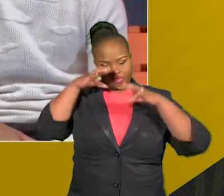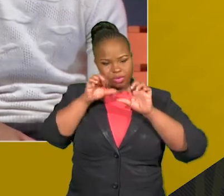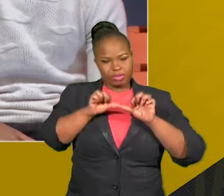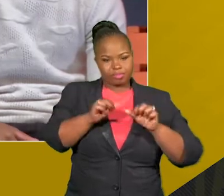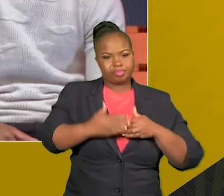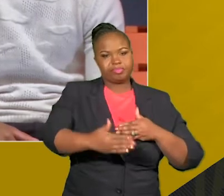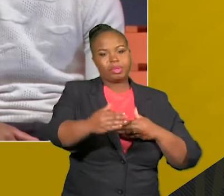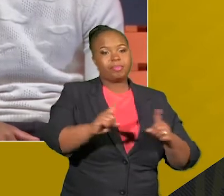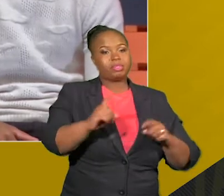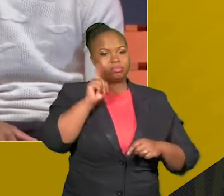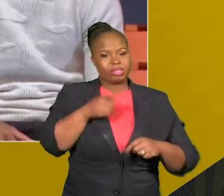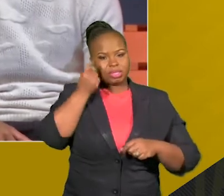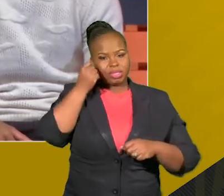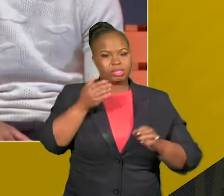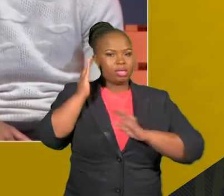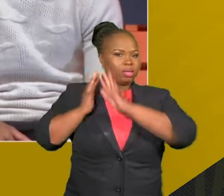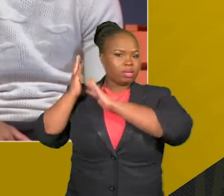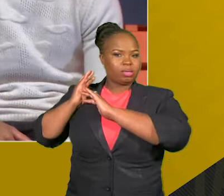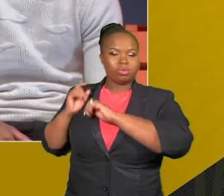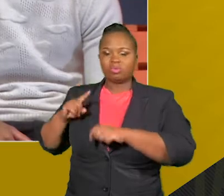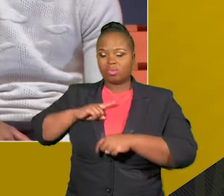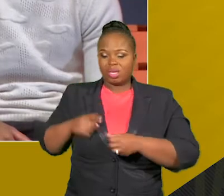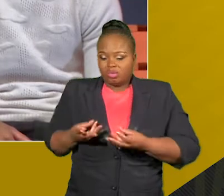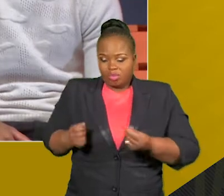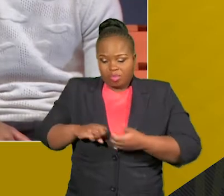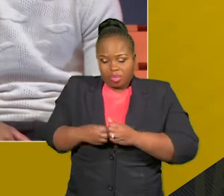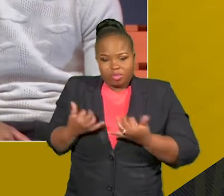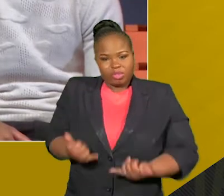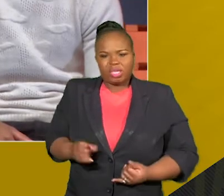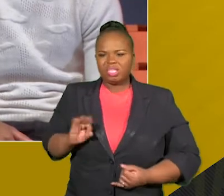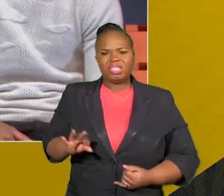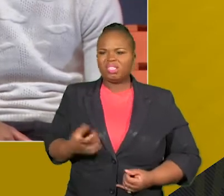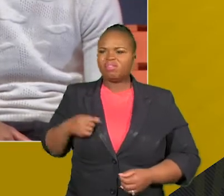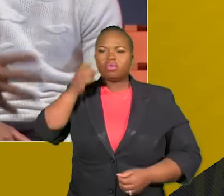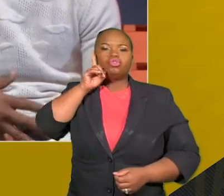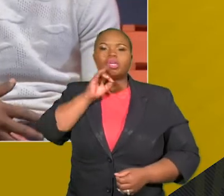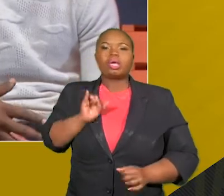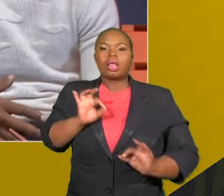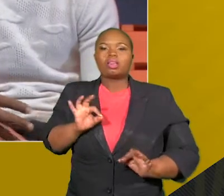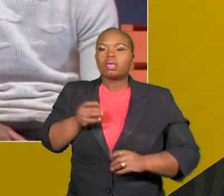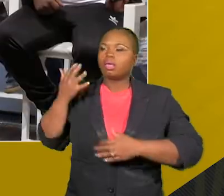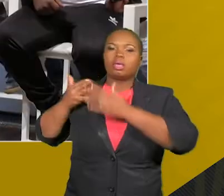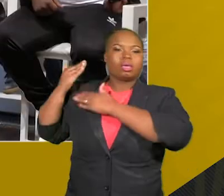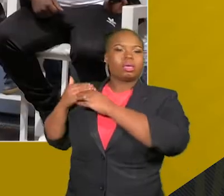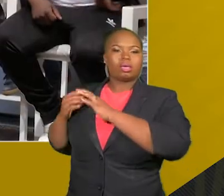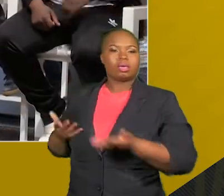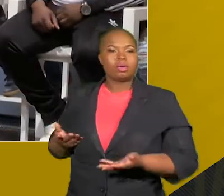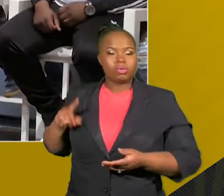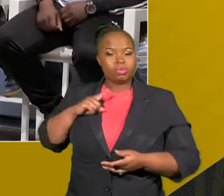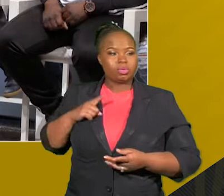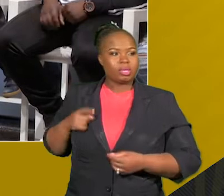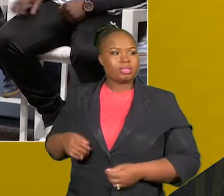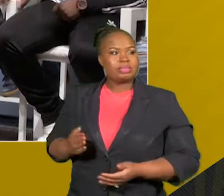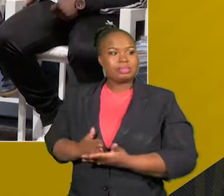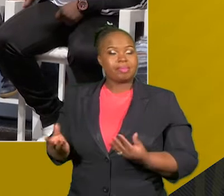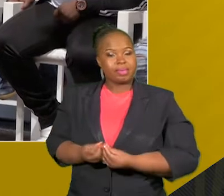is understood backwards. We cannot deal with the problem today if we don't go back to check what happened then, because if there are